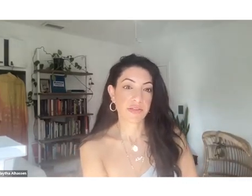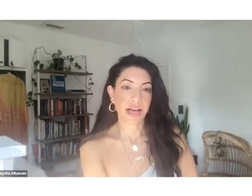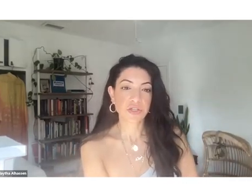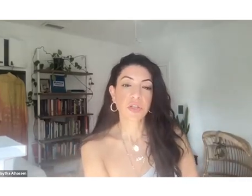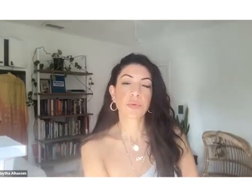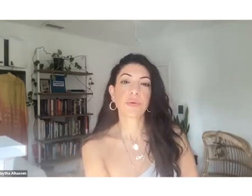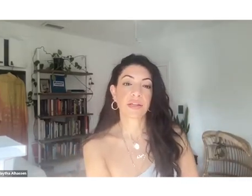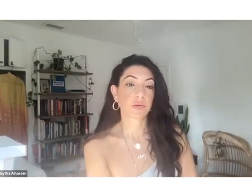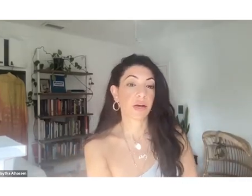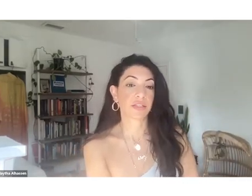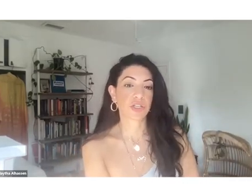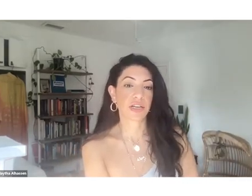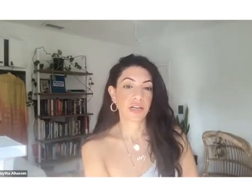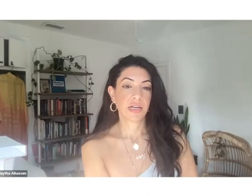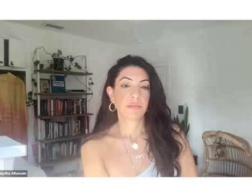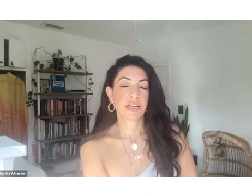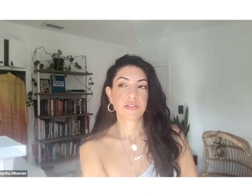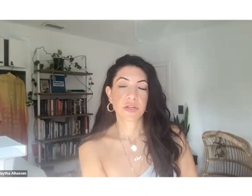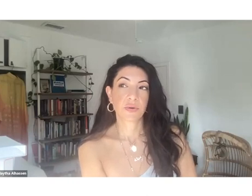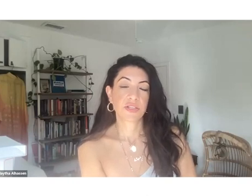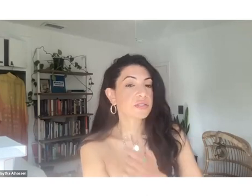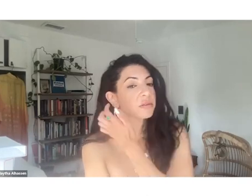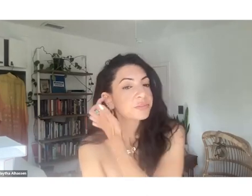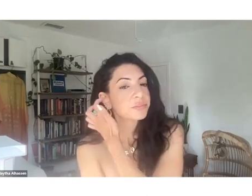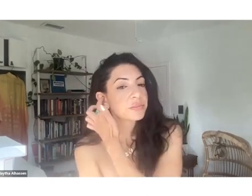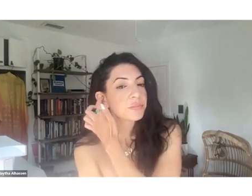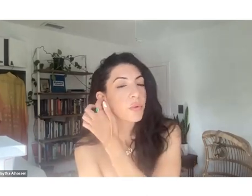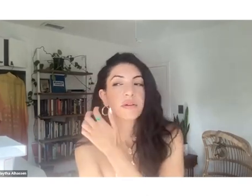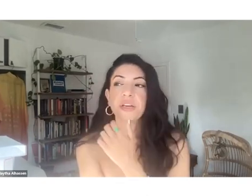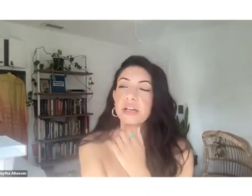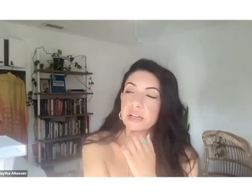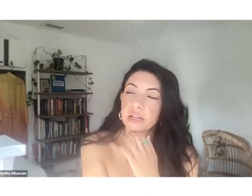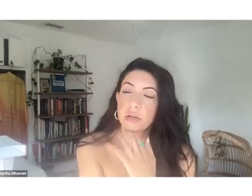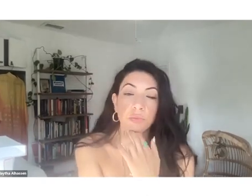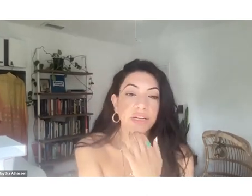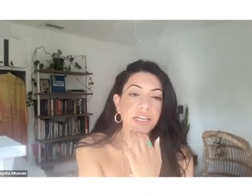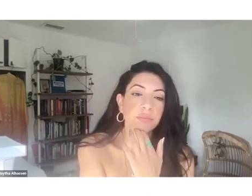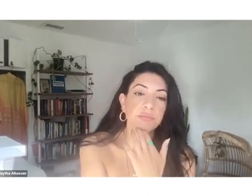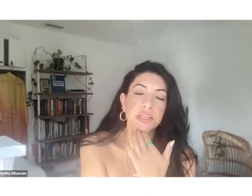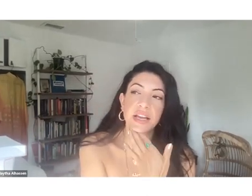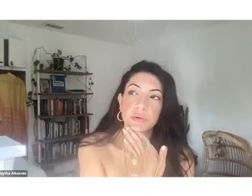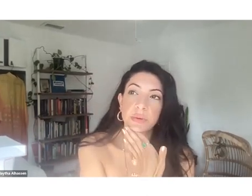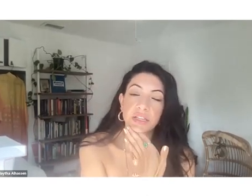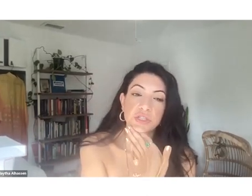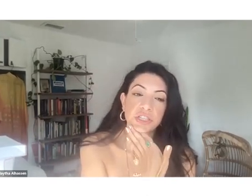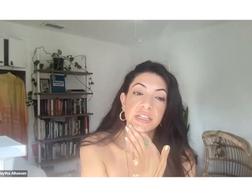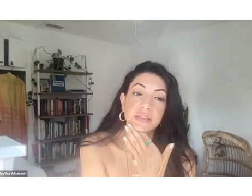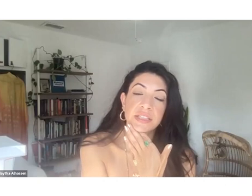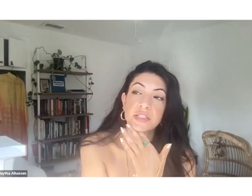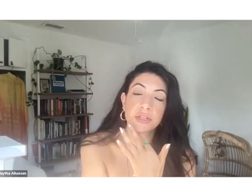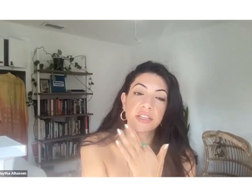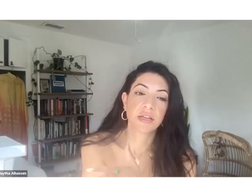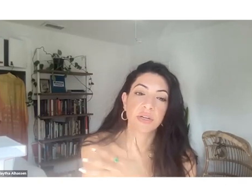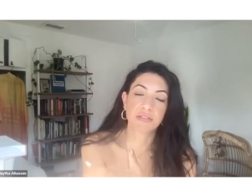information was actually through anthropology, because there was more of a renegade movement in